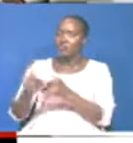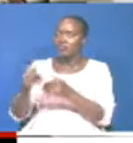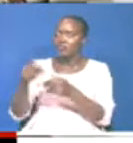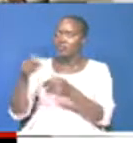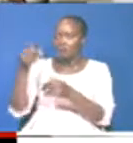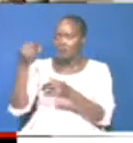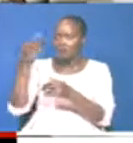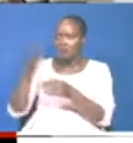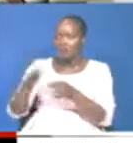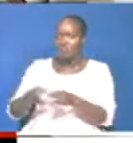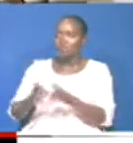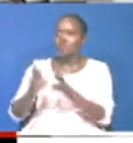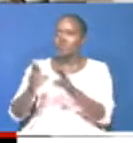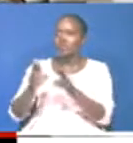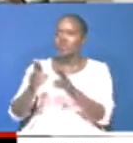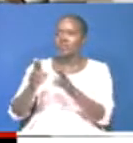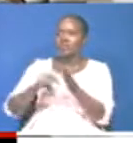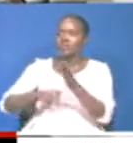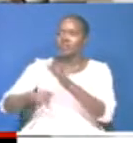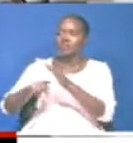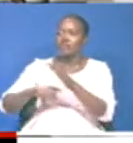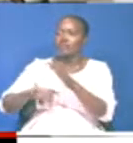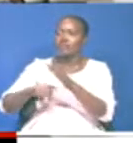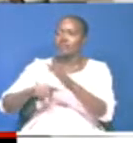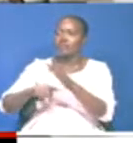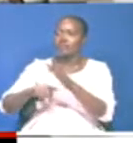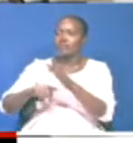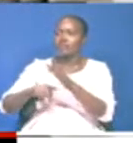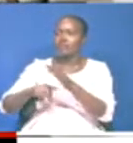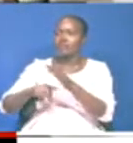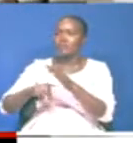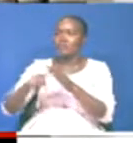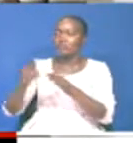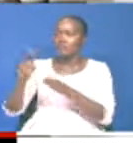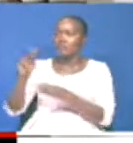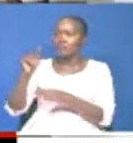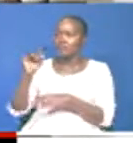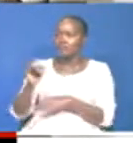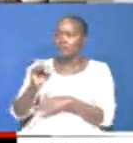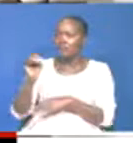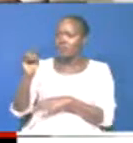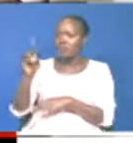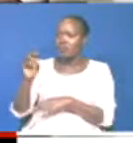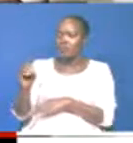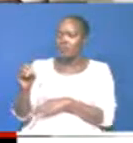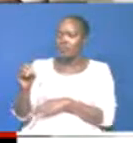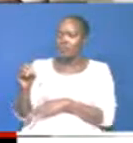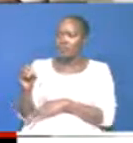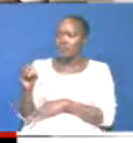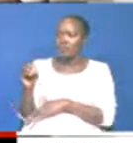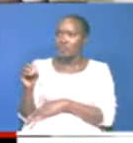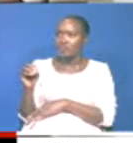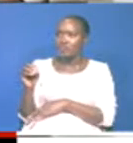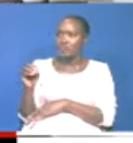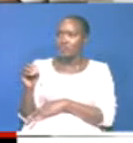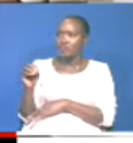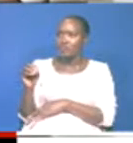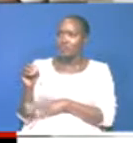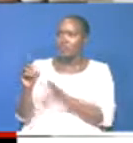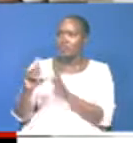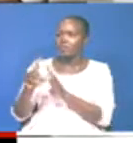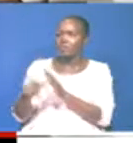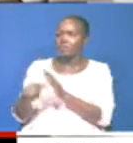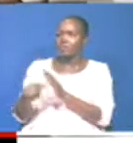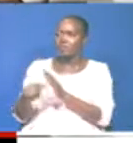primary education, I went to a school in a place called Njoro, a Little Shore Primary School. Let alone, I came